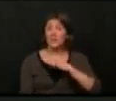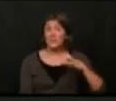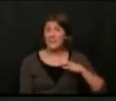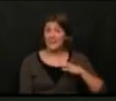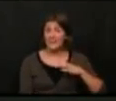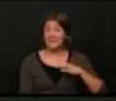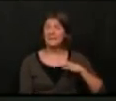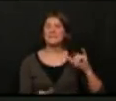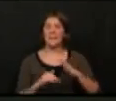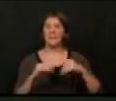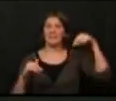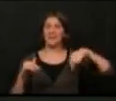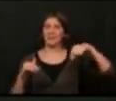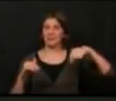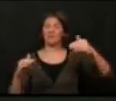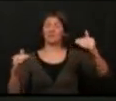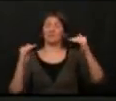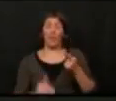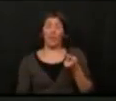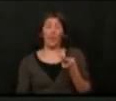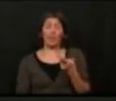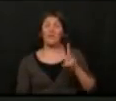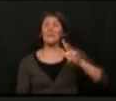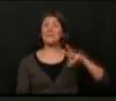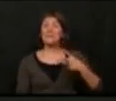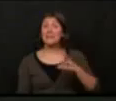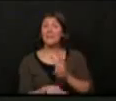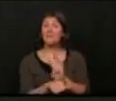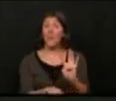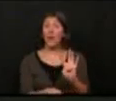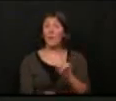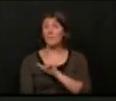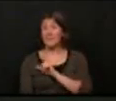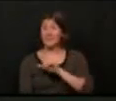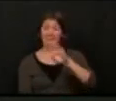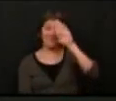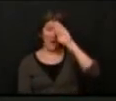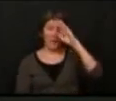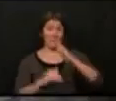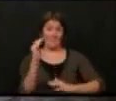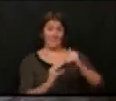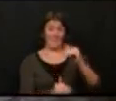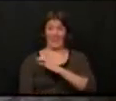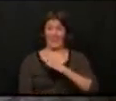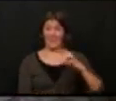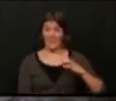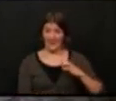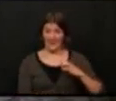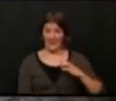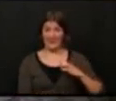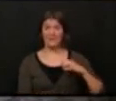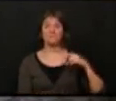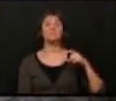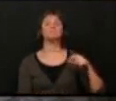Room. Thursday, November 6th, 4 p.m., Police Fire Facilities Building Committee, Hannah Cosman